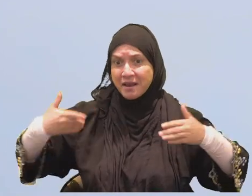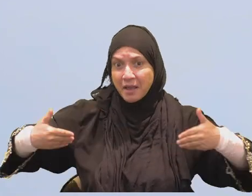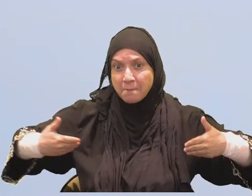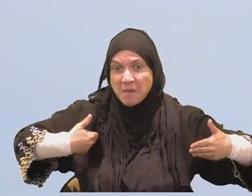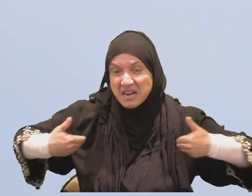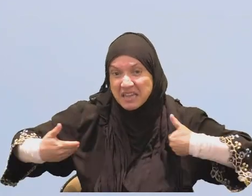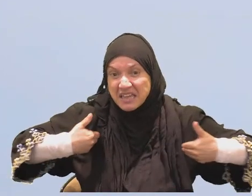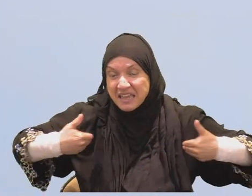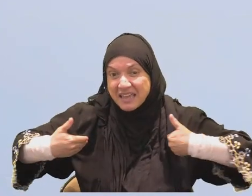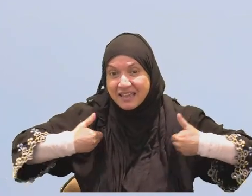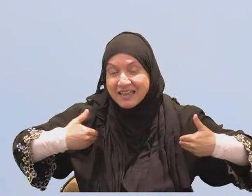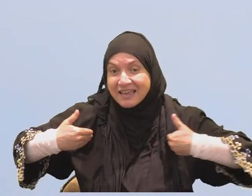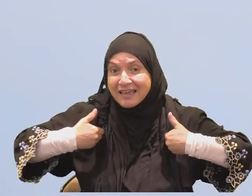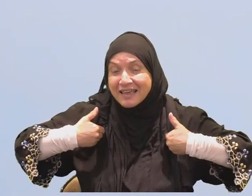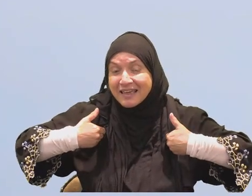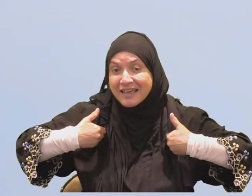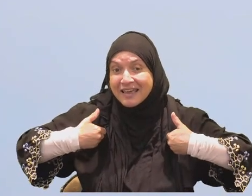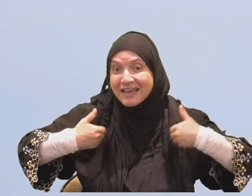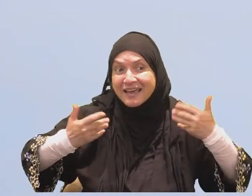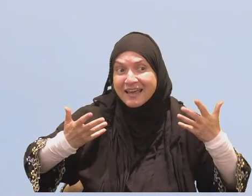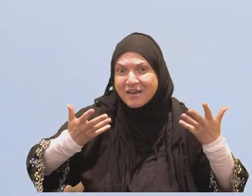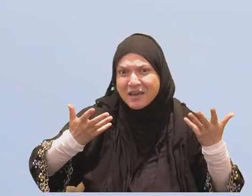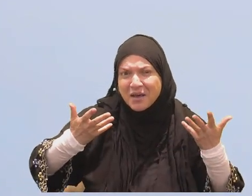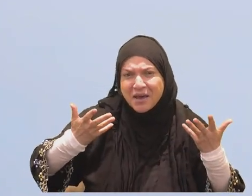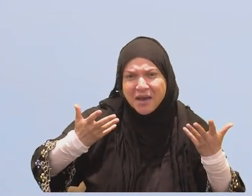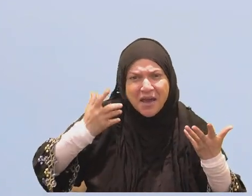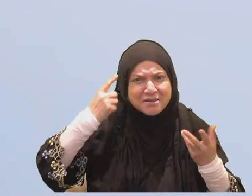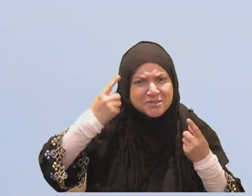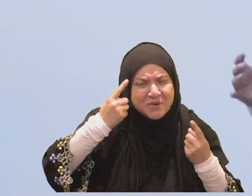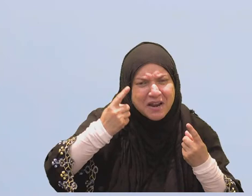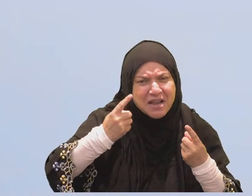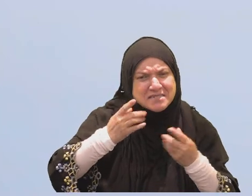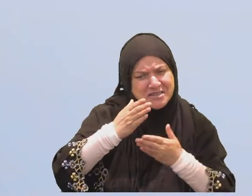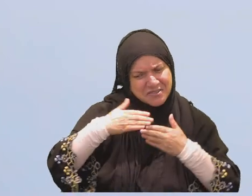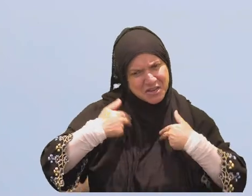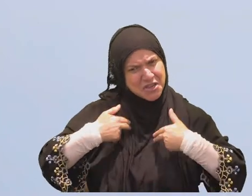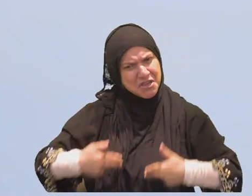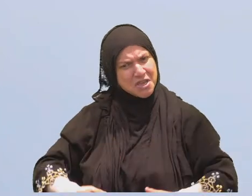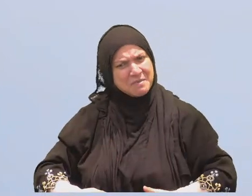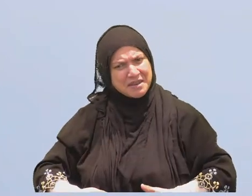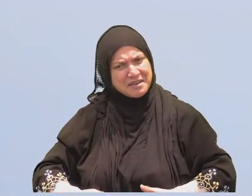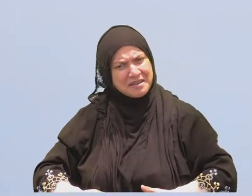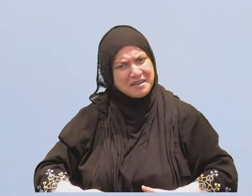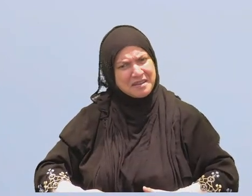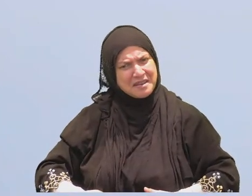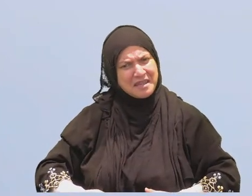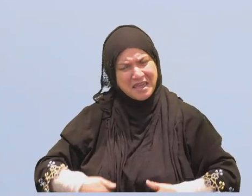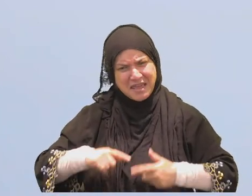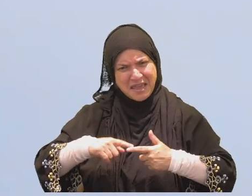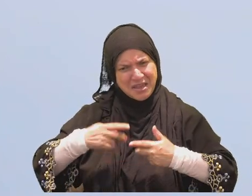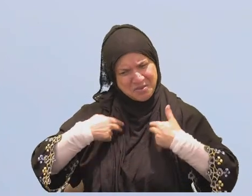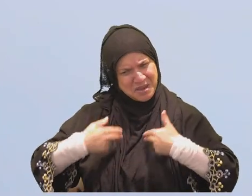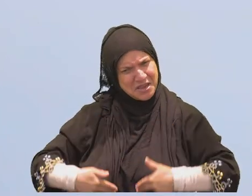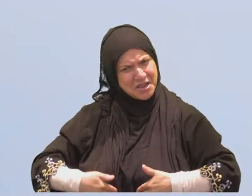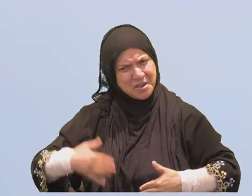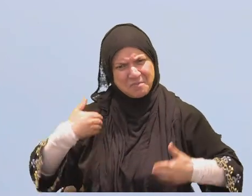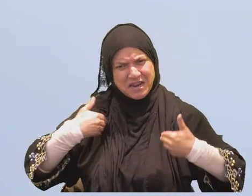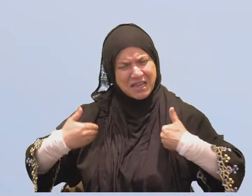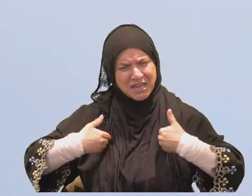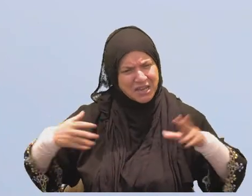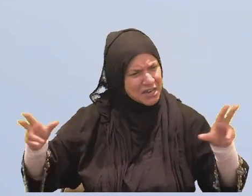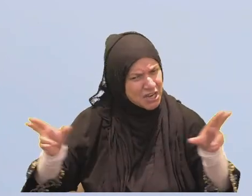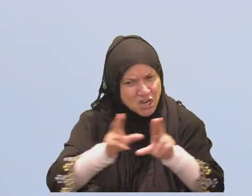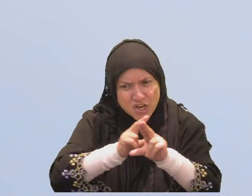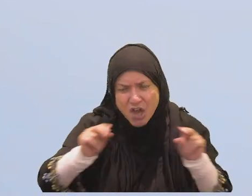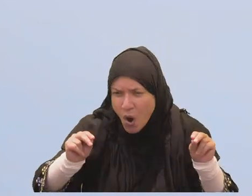car. I think it was KGO in California, big radio station, AM station. And